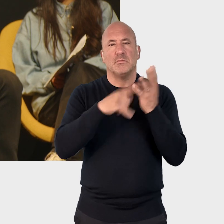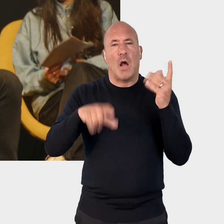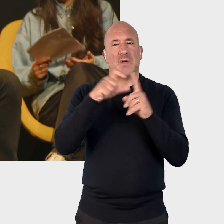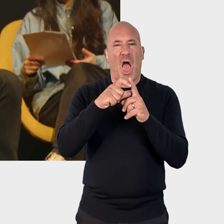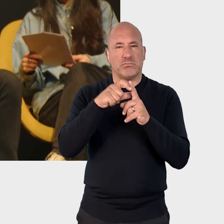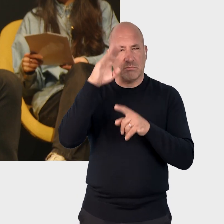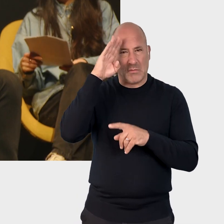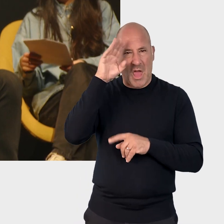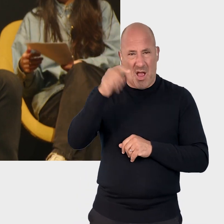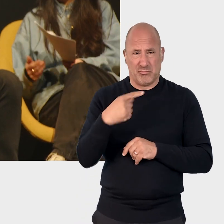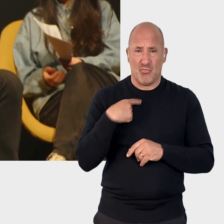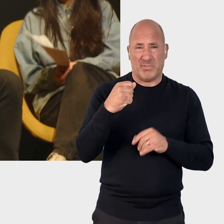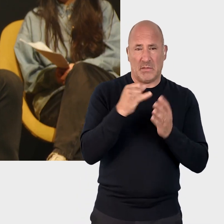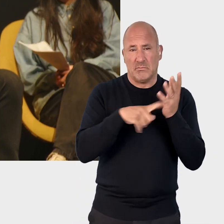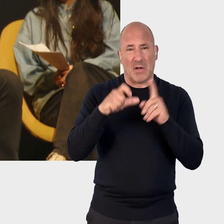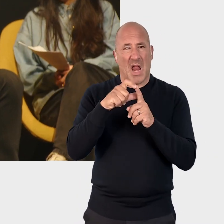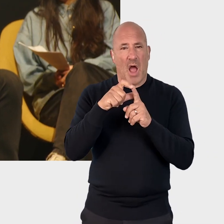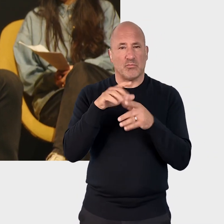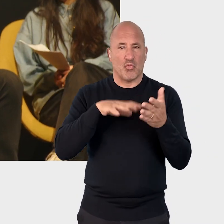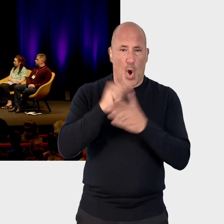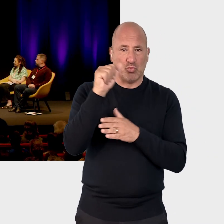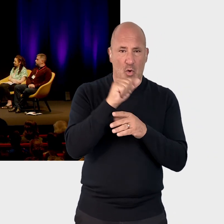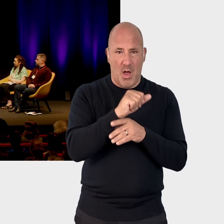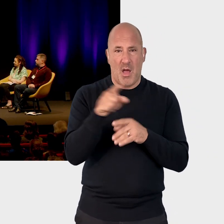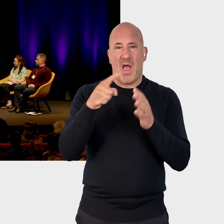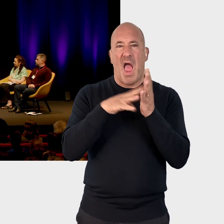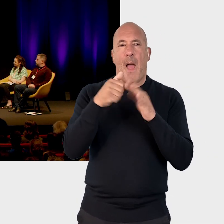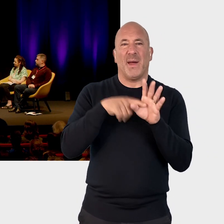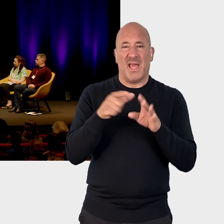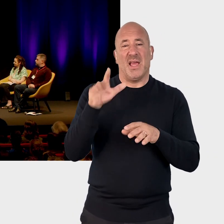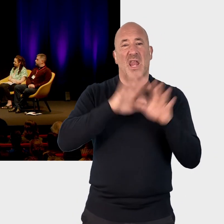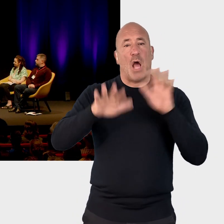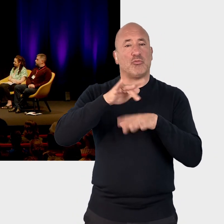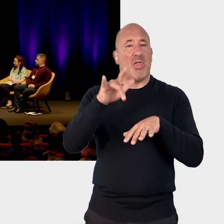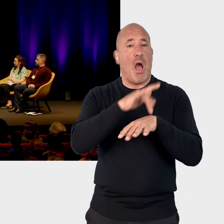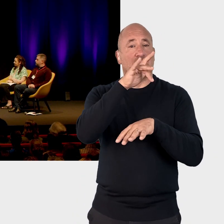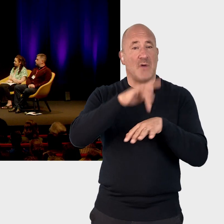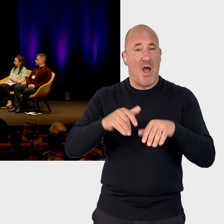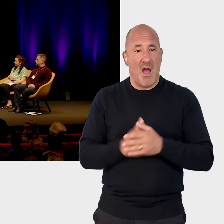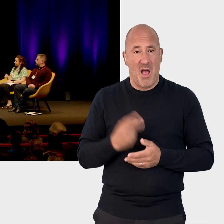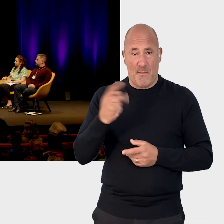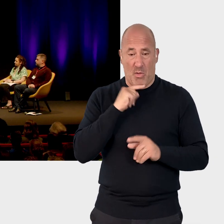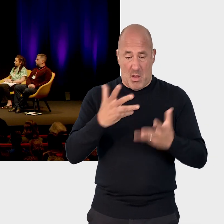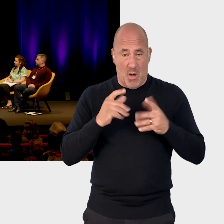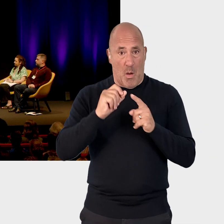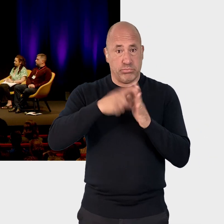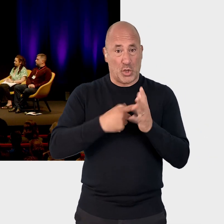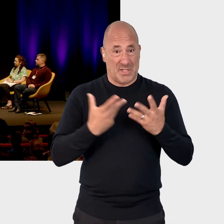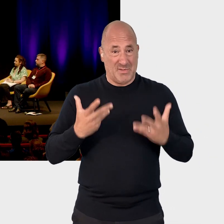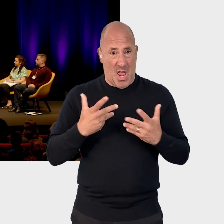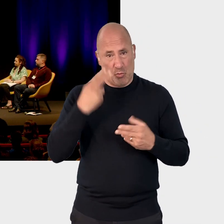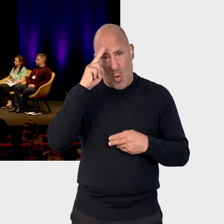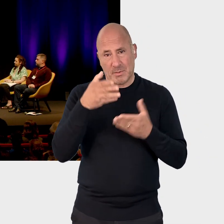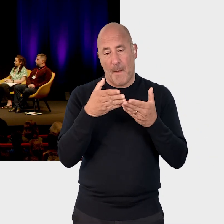So Ross Millard from Sunderland, who's here representing Sunderland Culture, and Emily Ling from the National Theatre, and they're going to